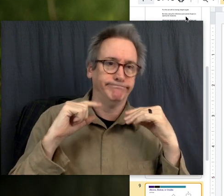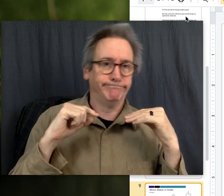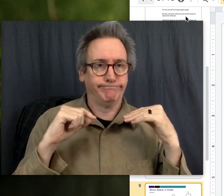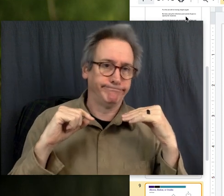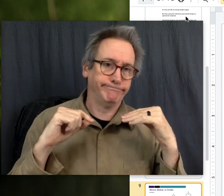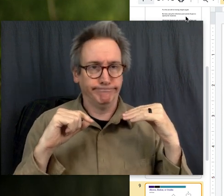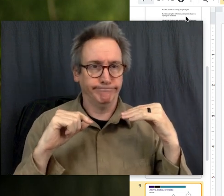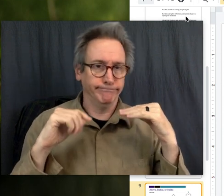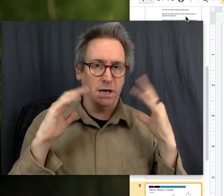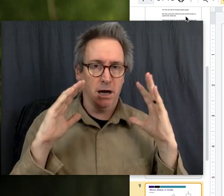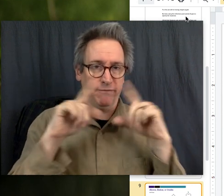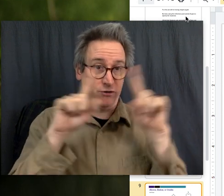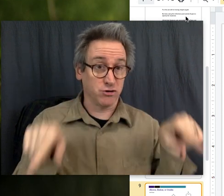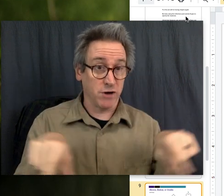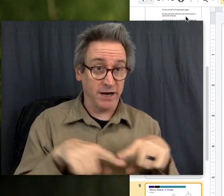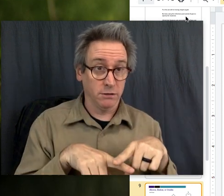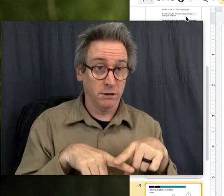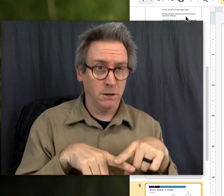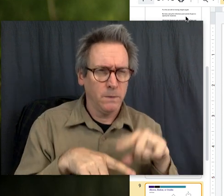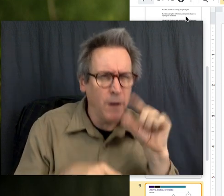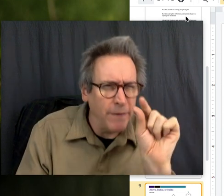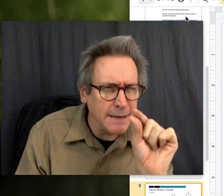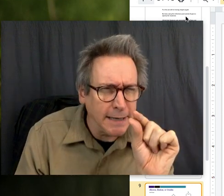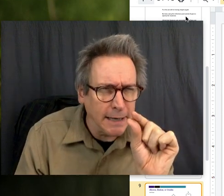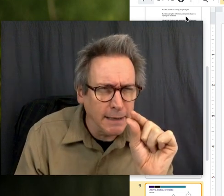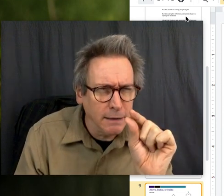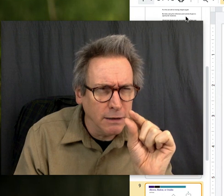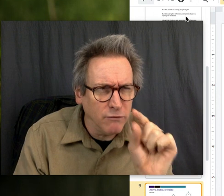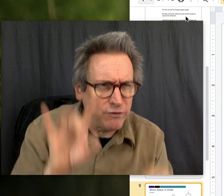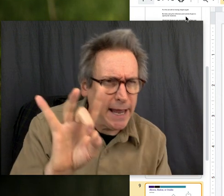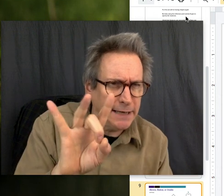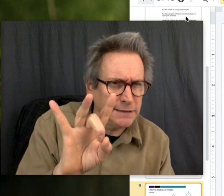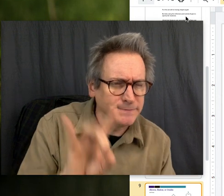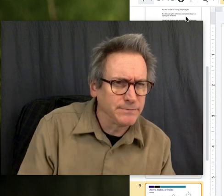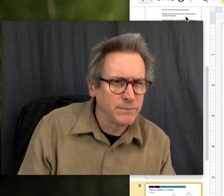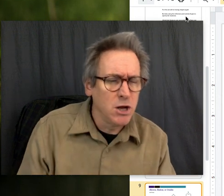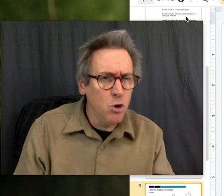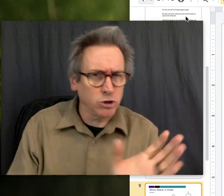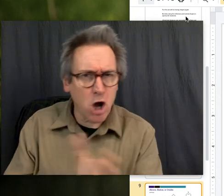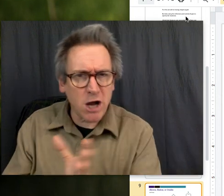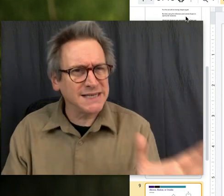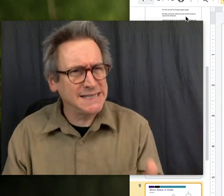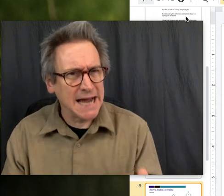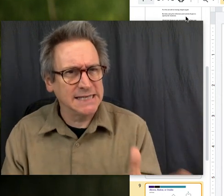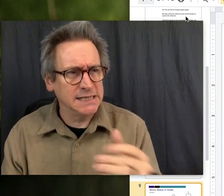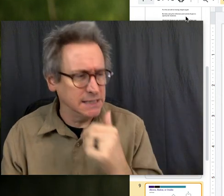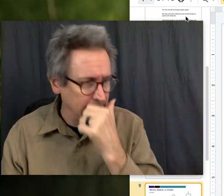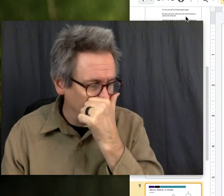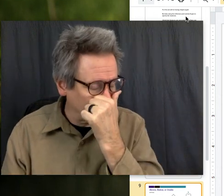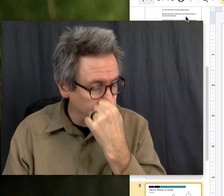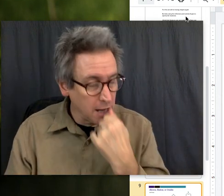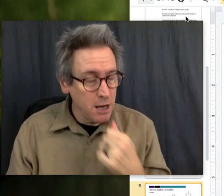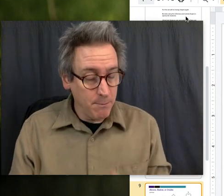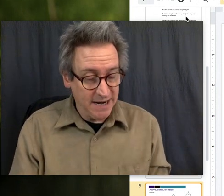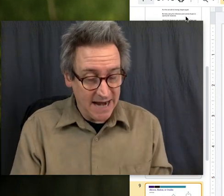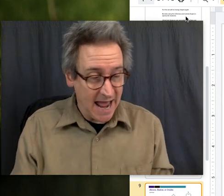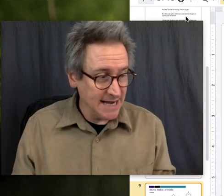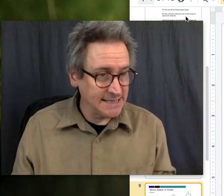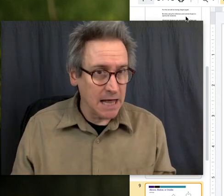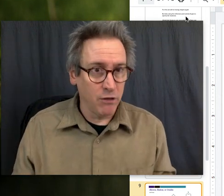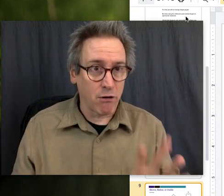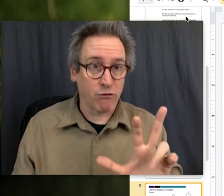average for the triangle, and then tiny for the 8. We'll talk about sizes later, but